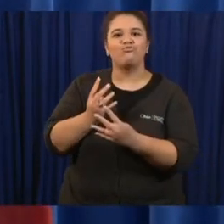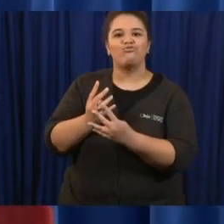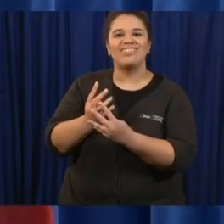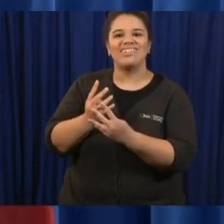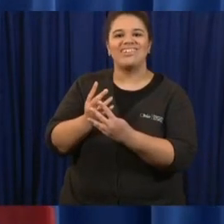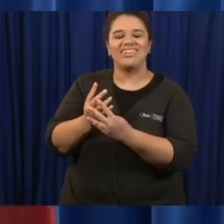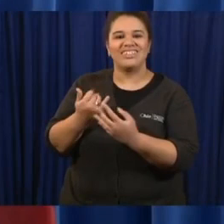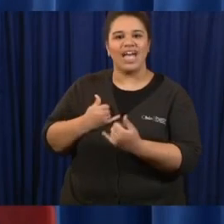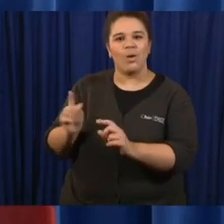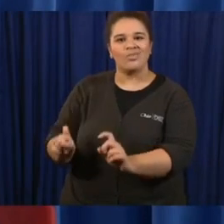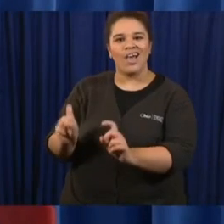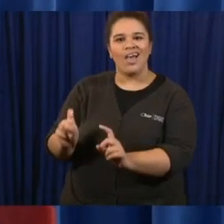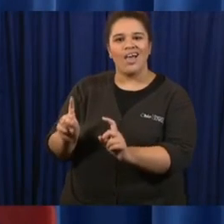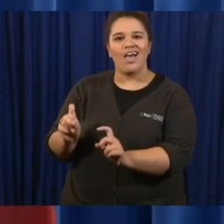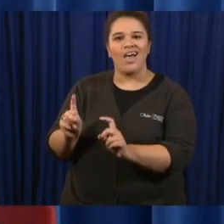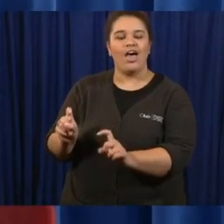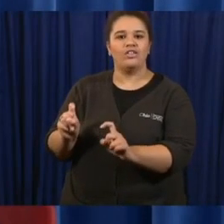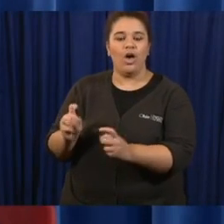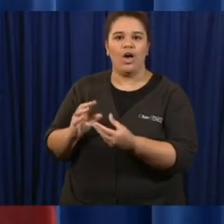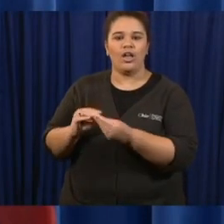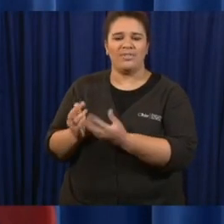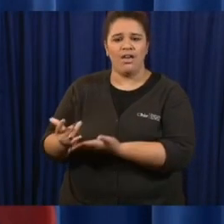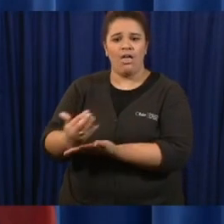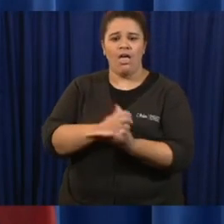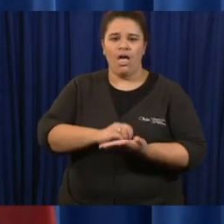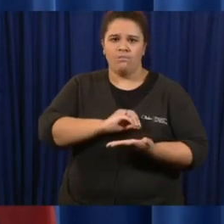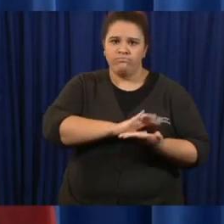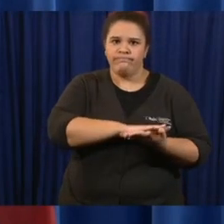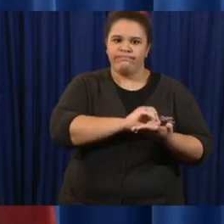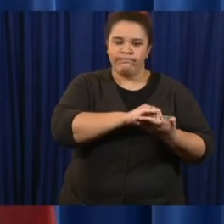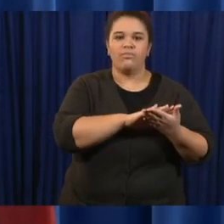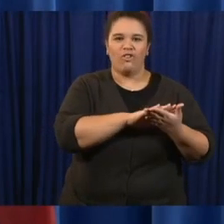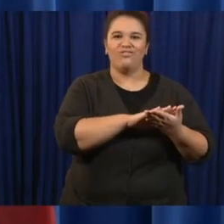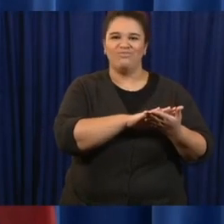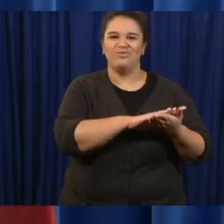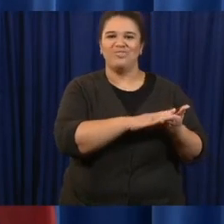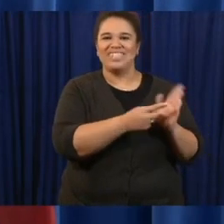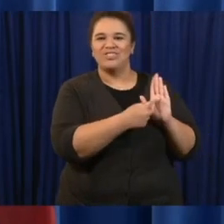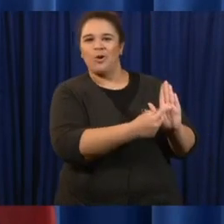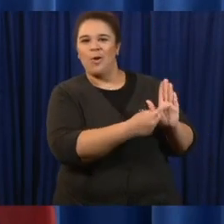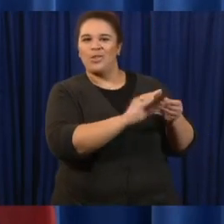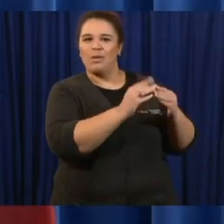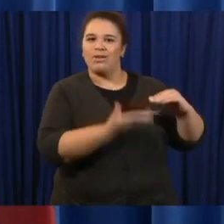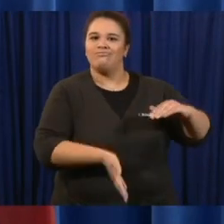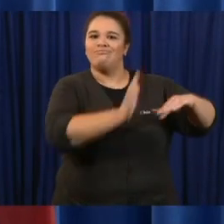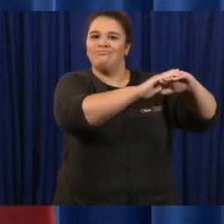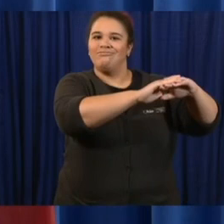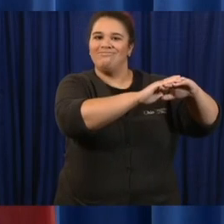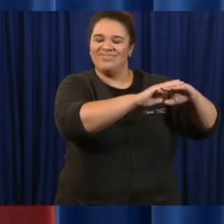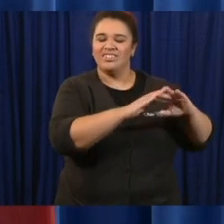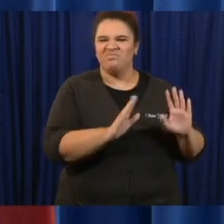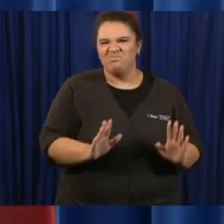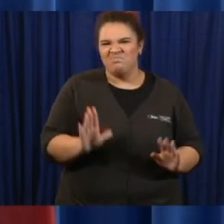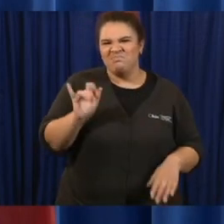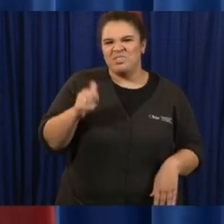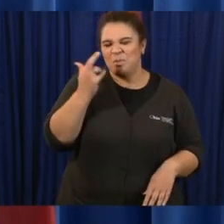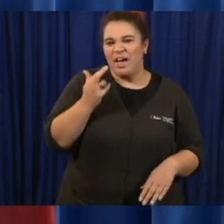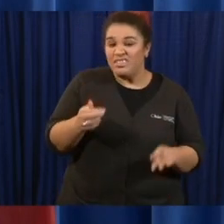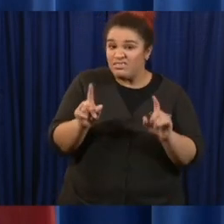up. So the tests are being done. They're being recorded. So I know, those tests are being done,